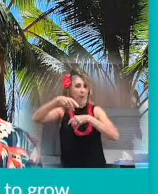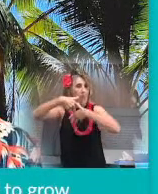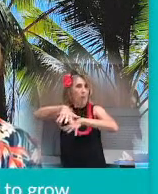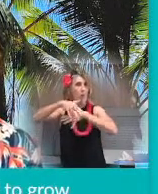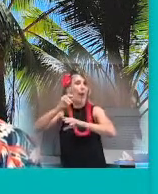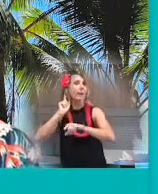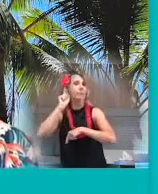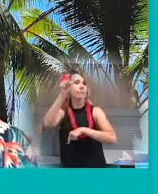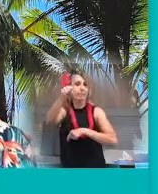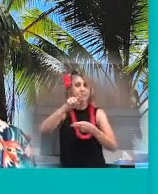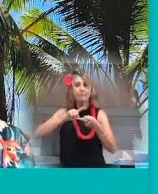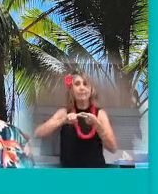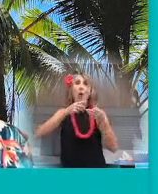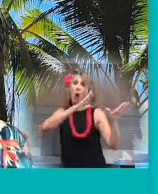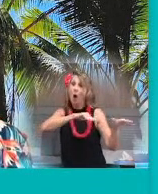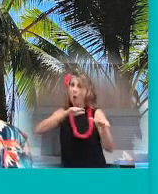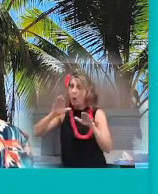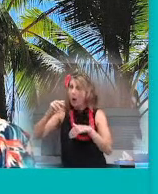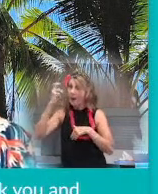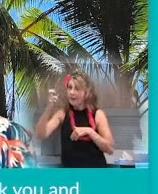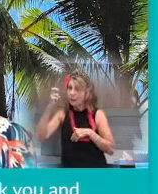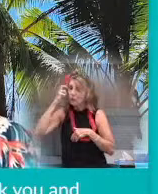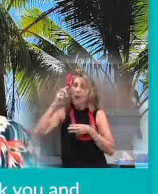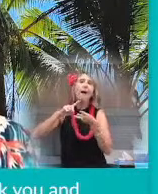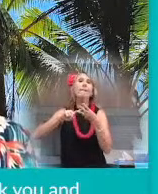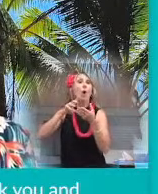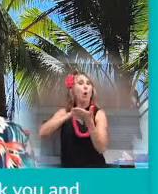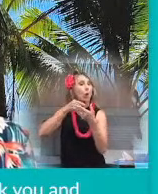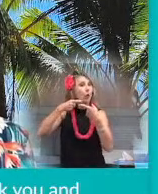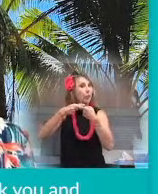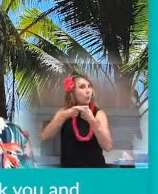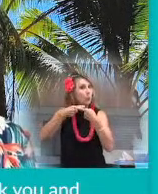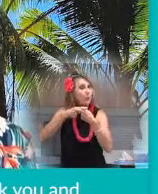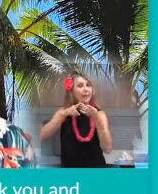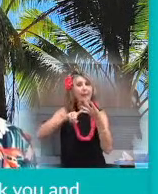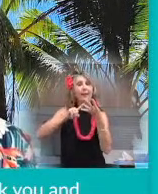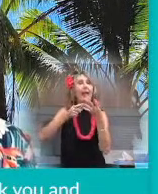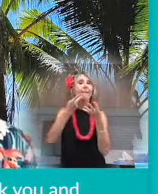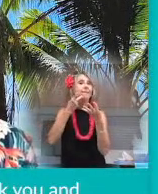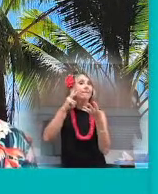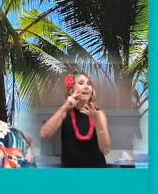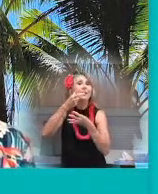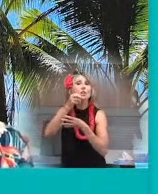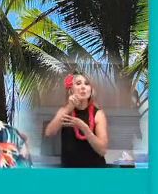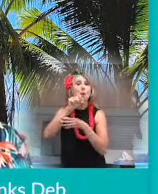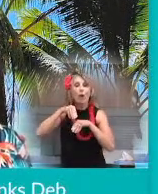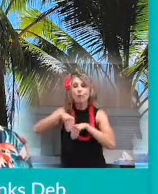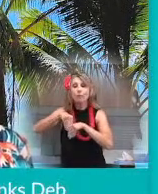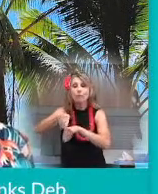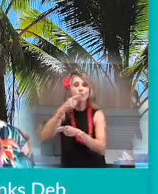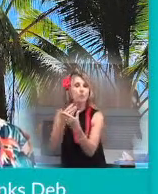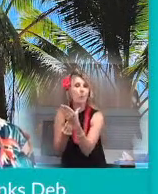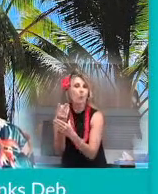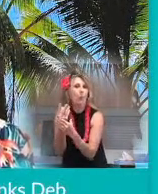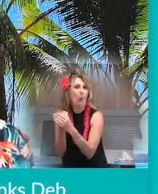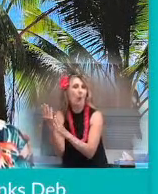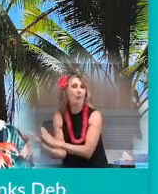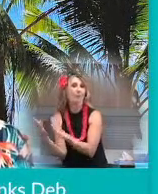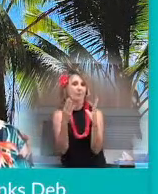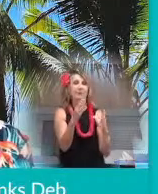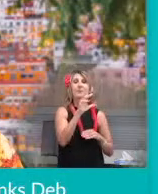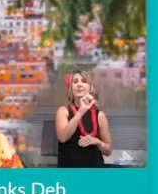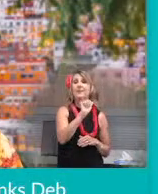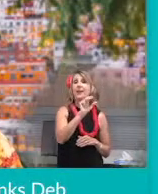knit, and to grow a vegetable garden. Congratulations, Nance, and thank you. And now, over to Amy